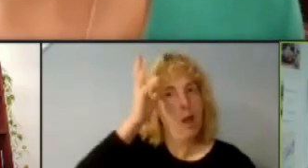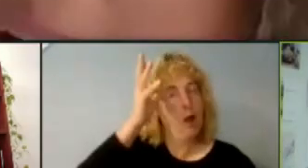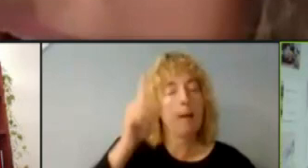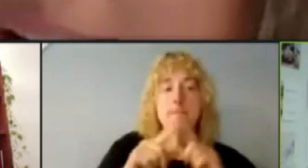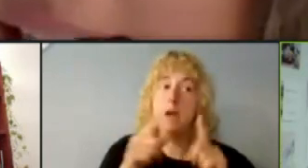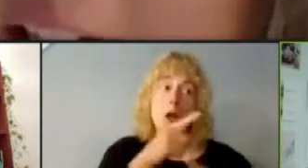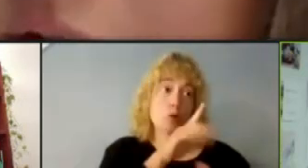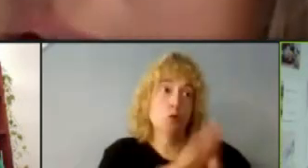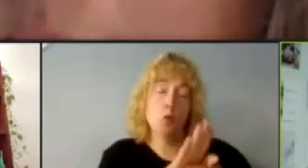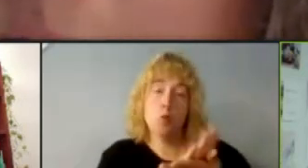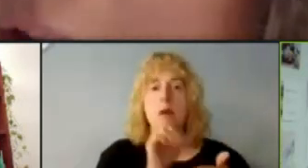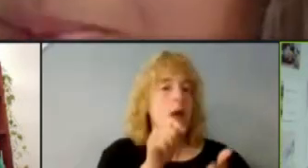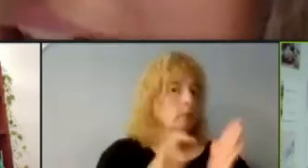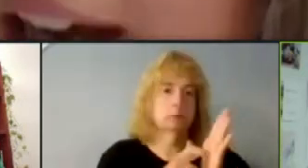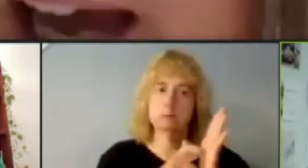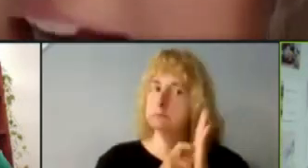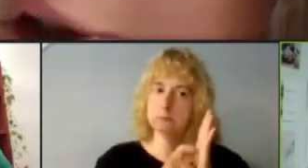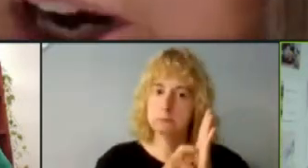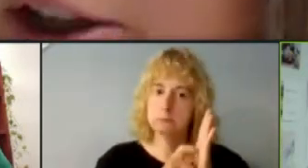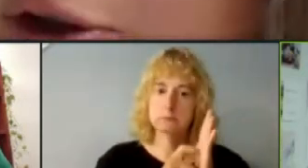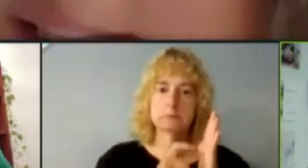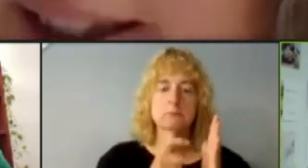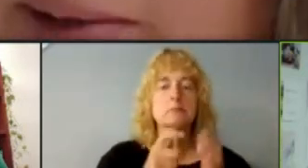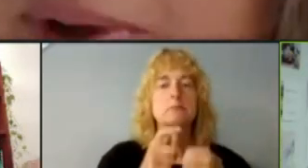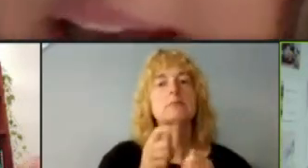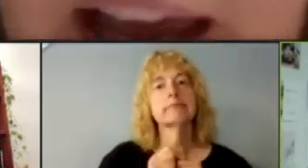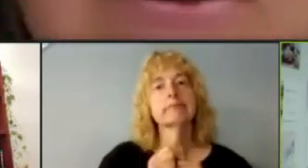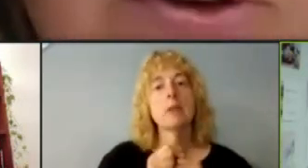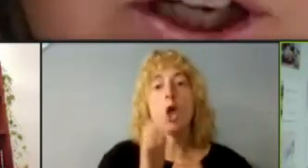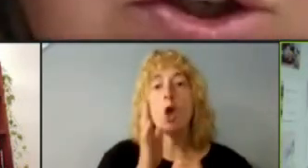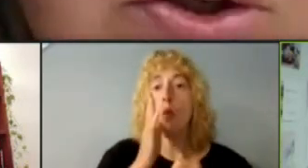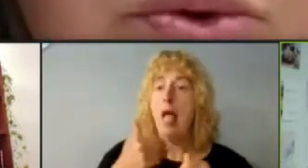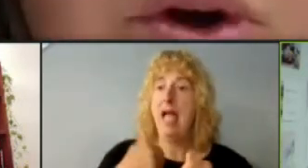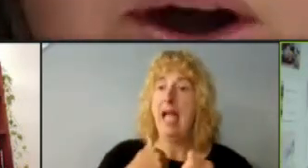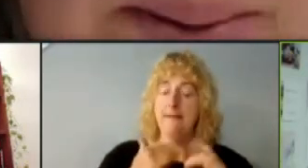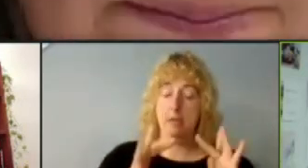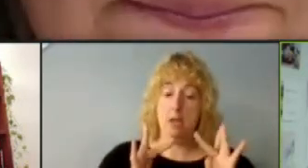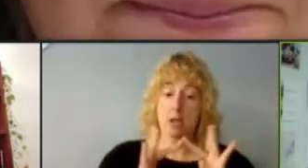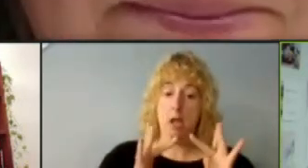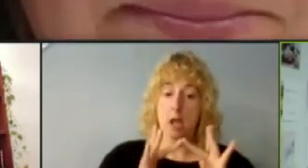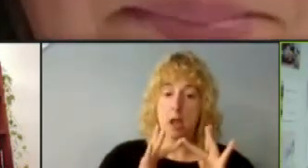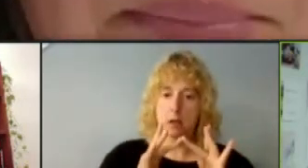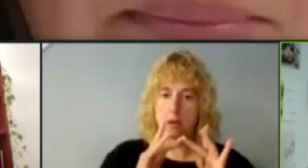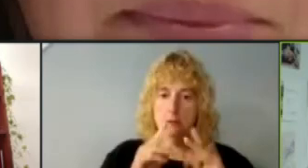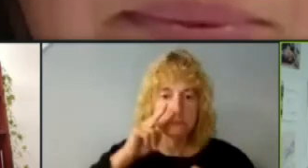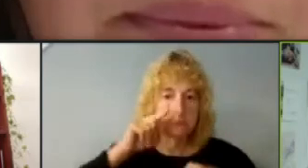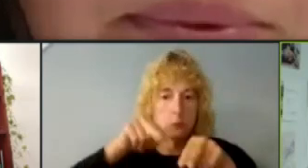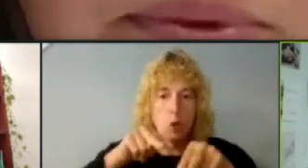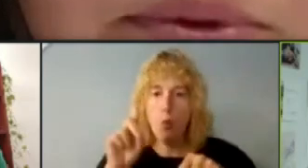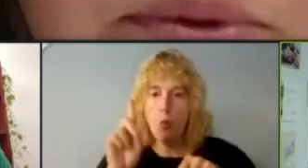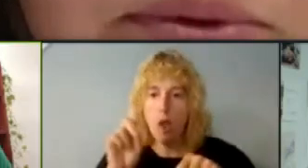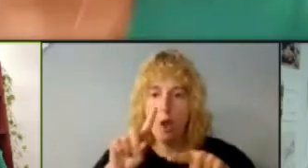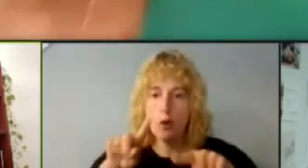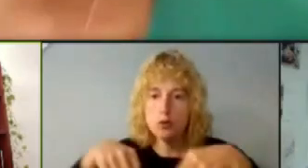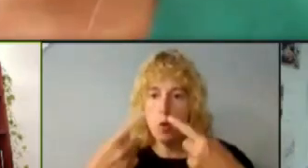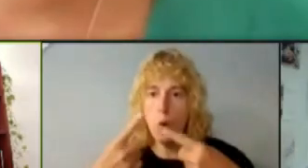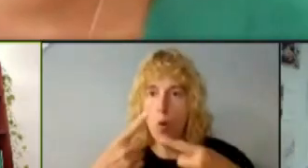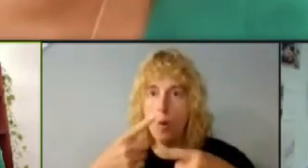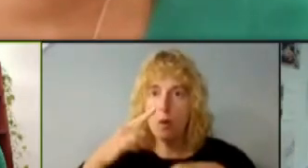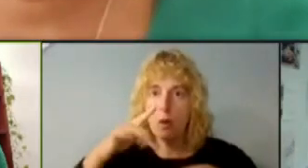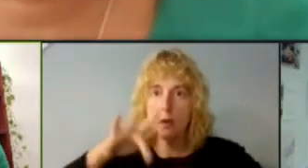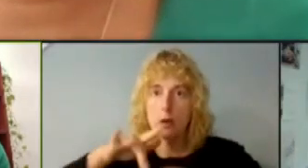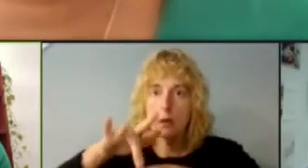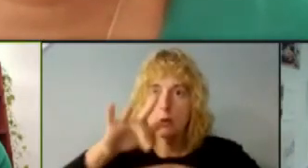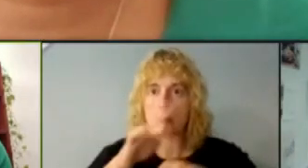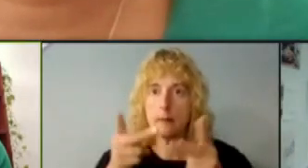Will there be a contact tracing plan for each school? So contact